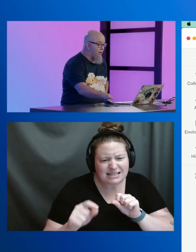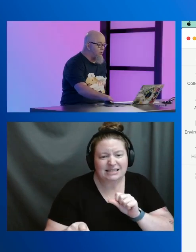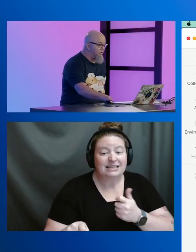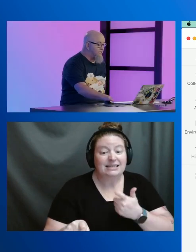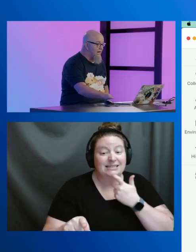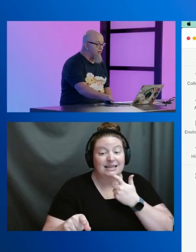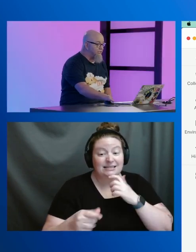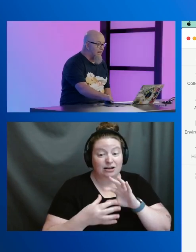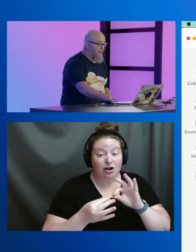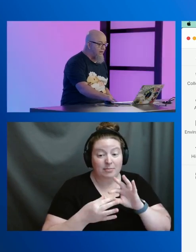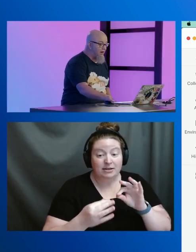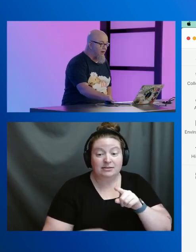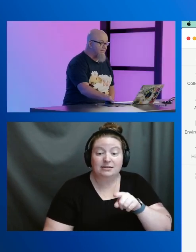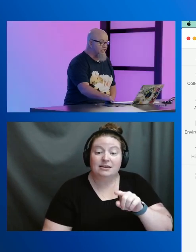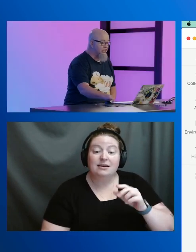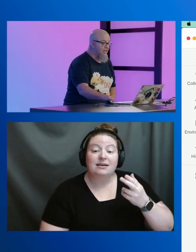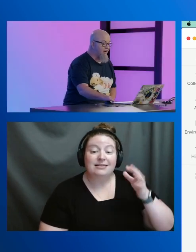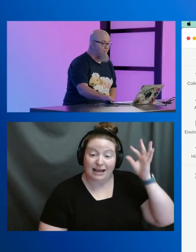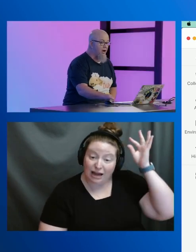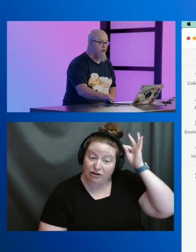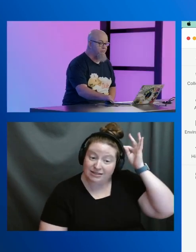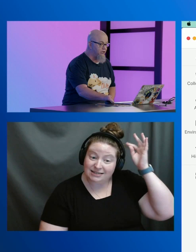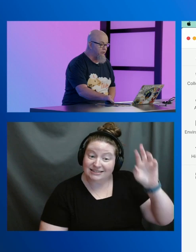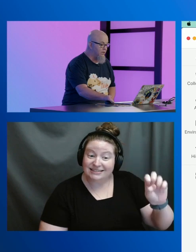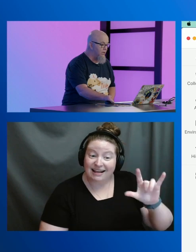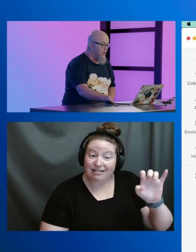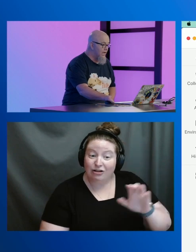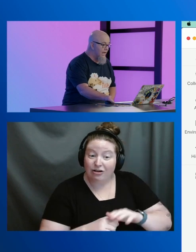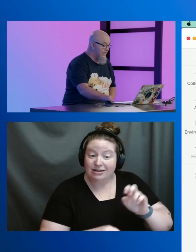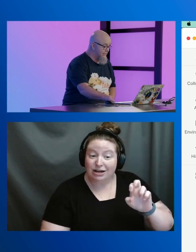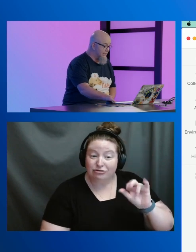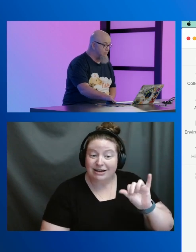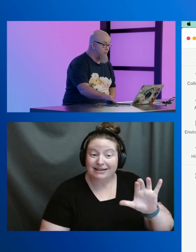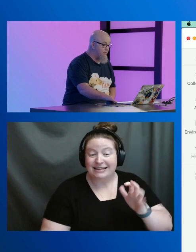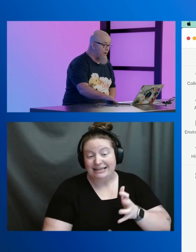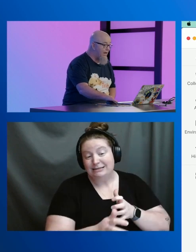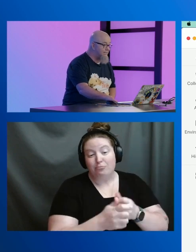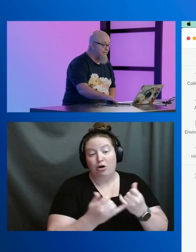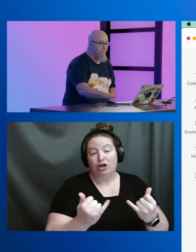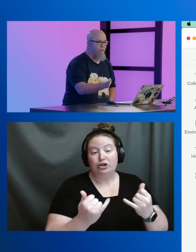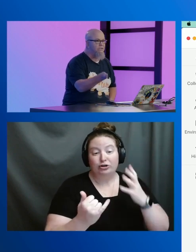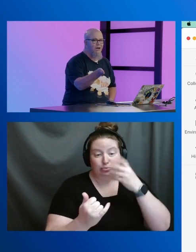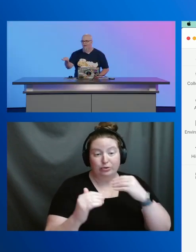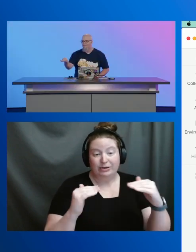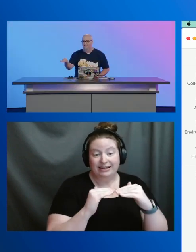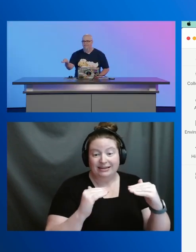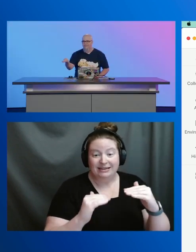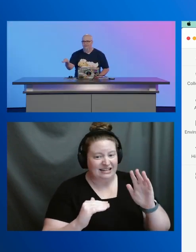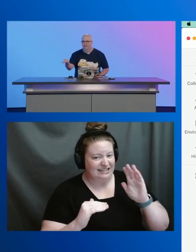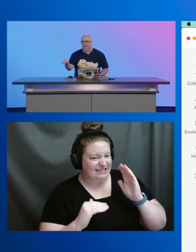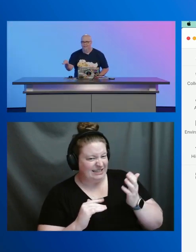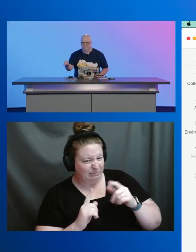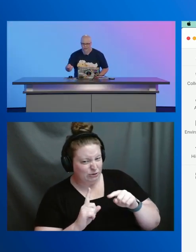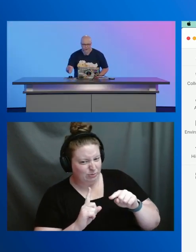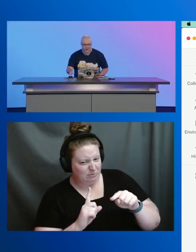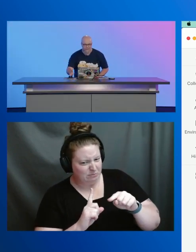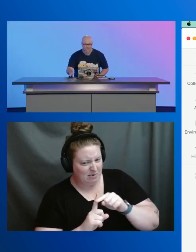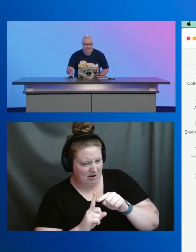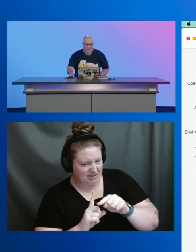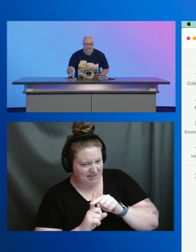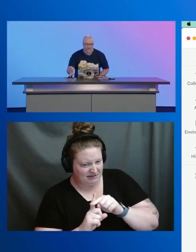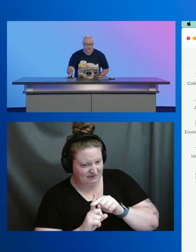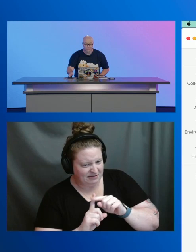comment. The comment was, the hairstyle on Eric is a thing of modern beauty. It seems to be positive, which obviously, it is,